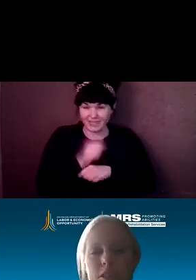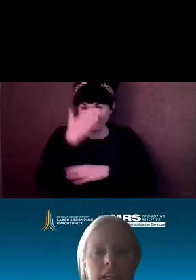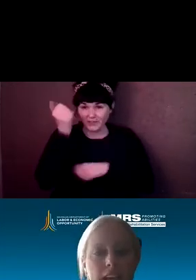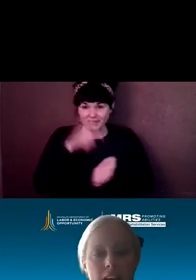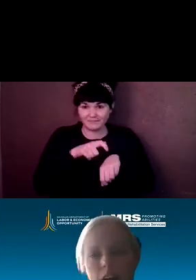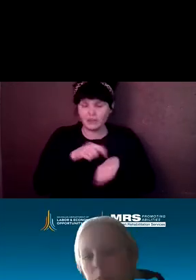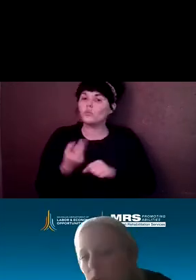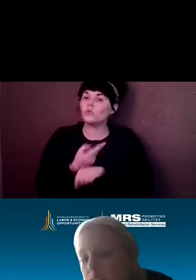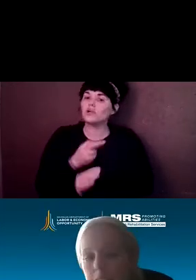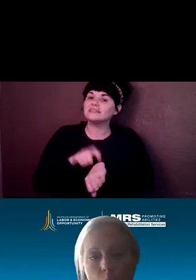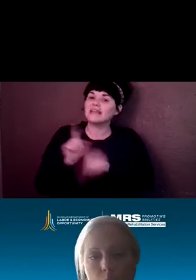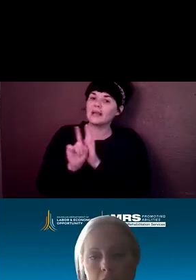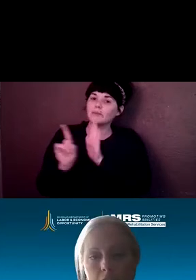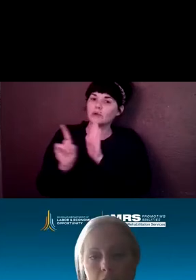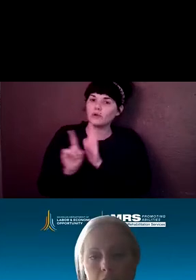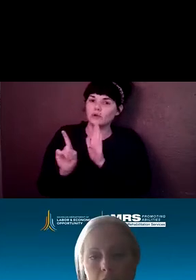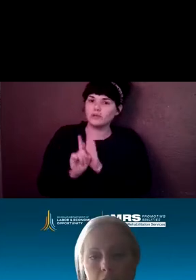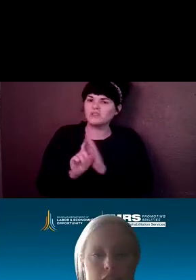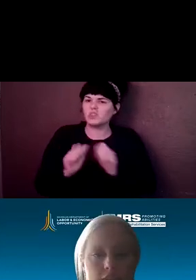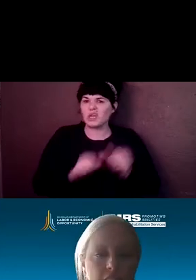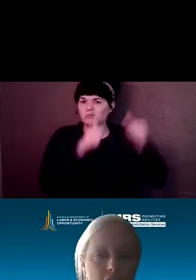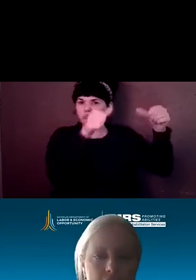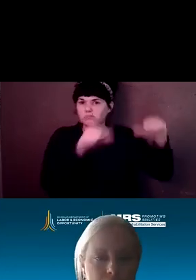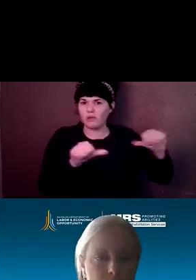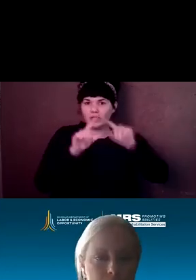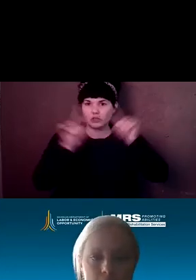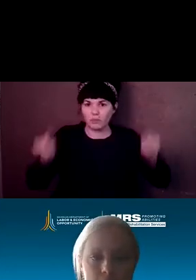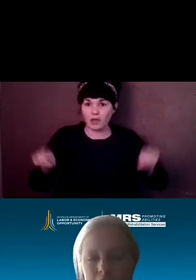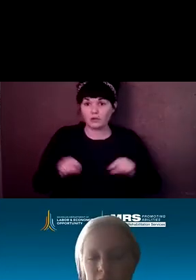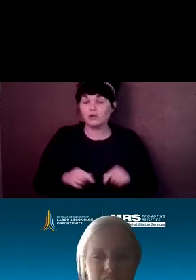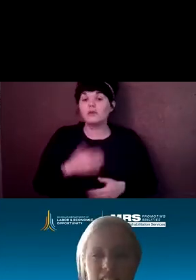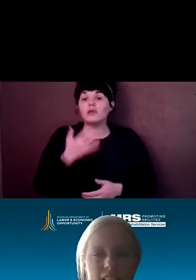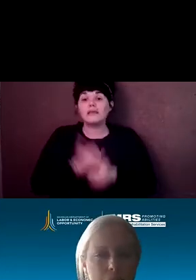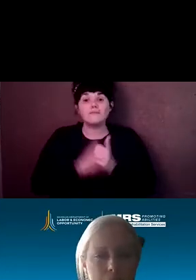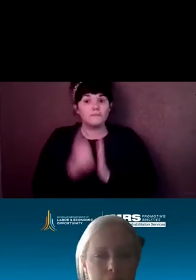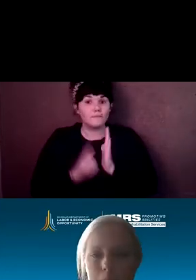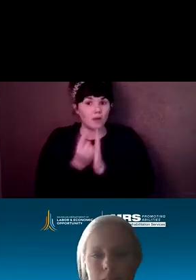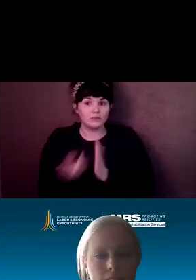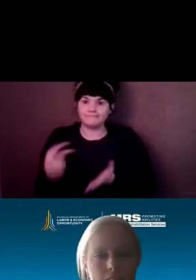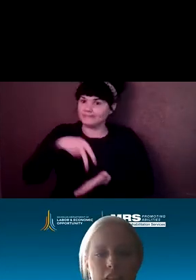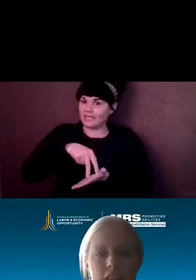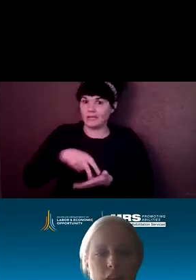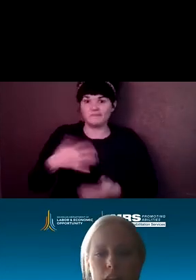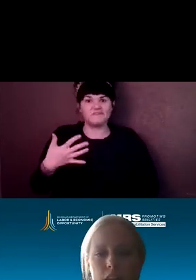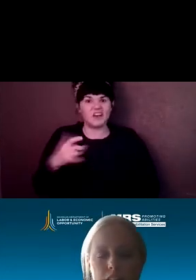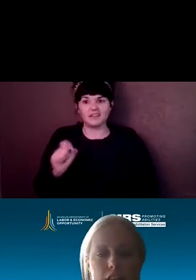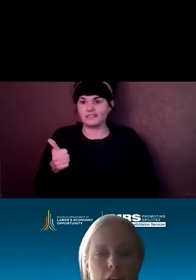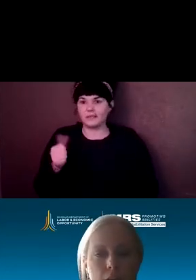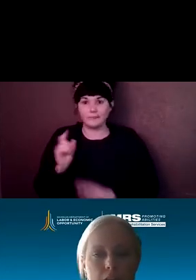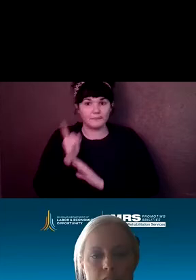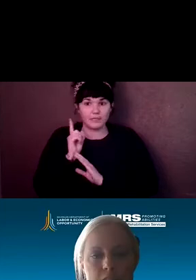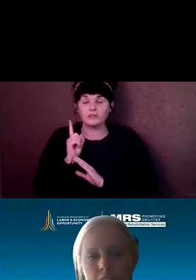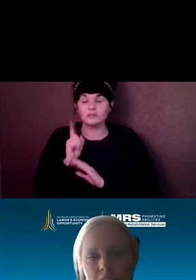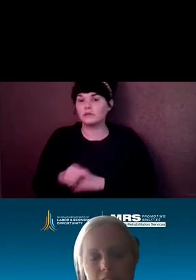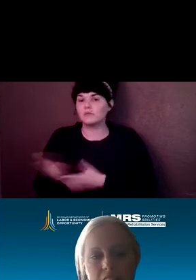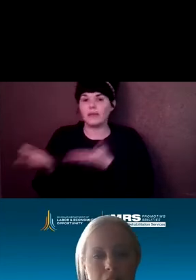remember to get up once an hour, even if it's just for 5-10 minutes. Take that laptop into the kitchen and work at the kitchen counter